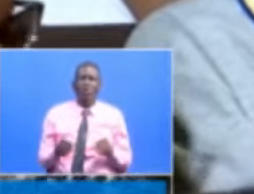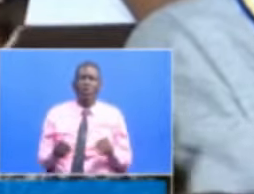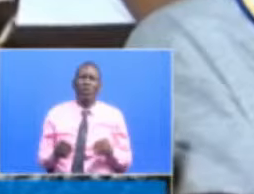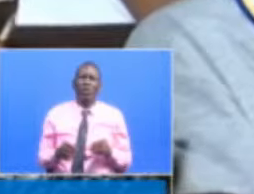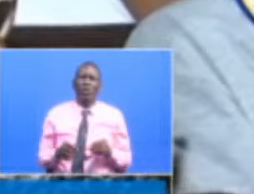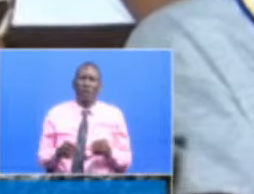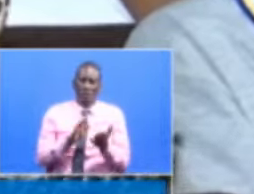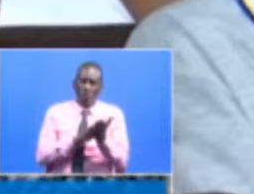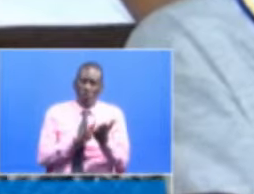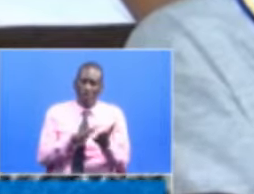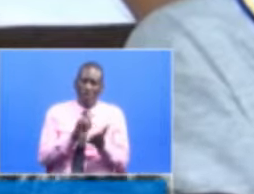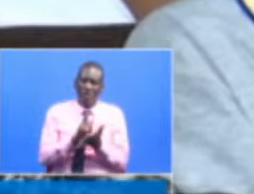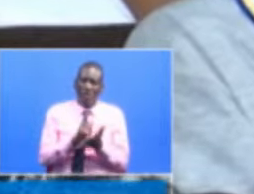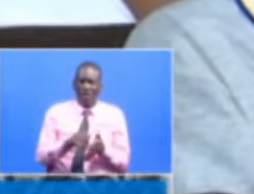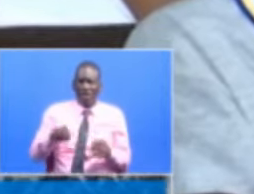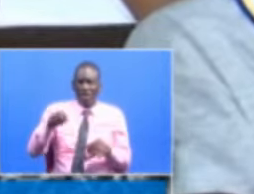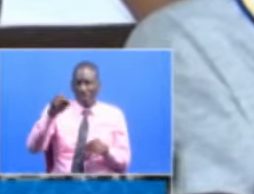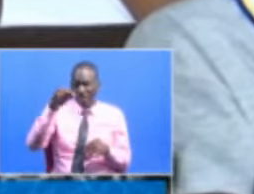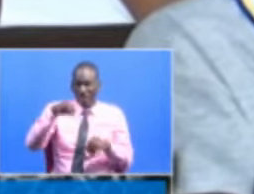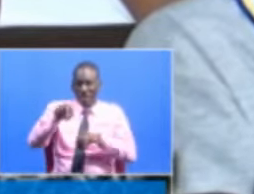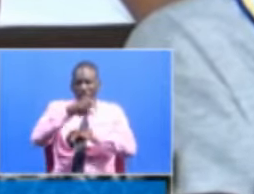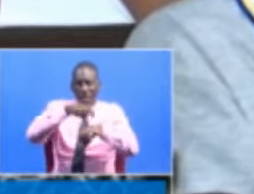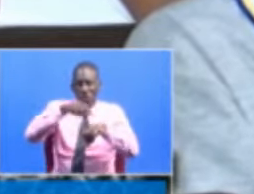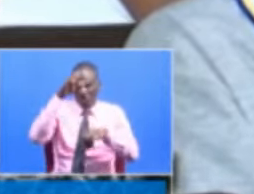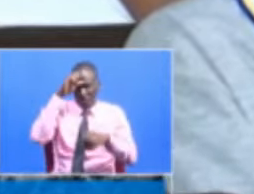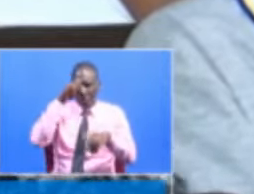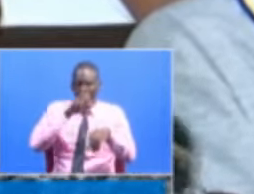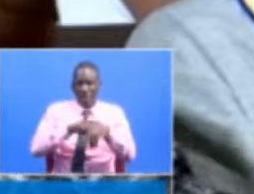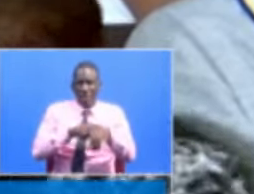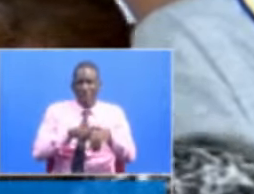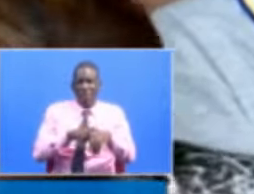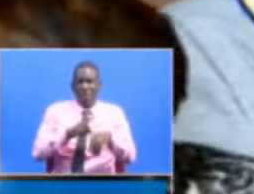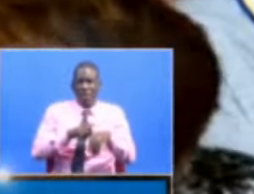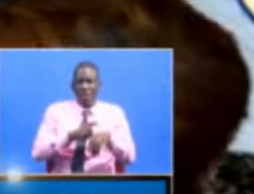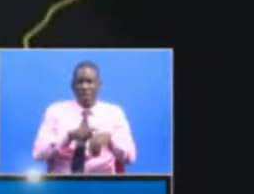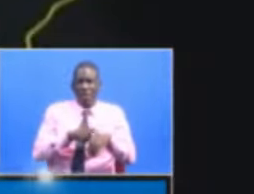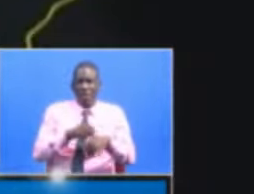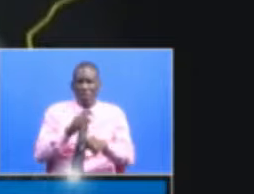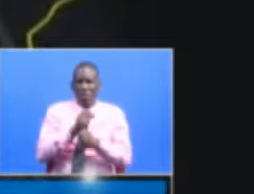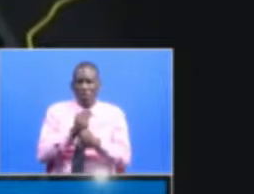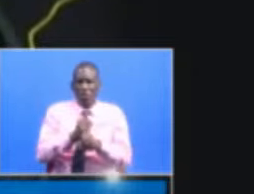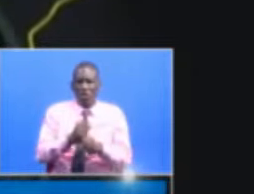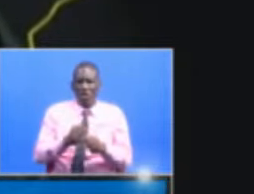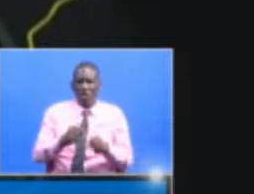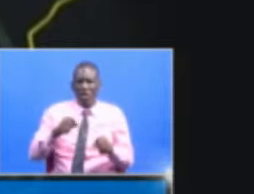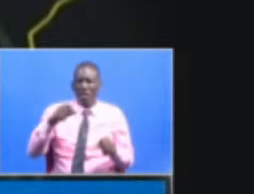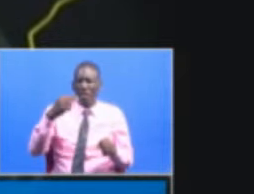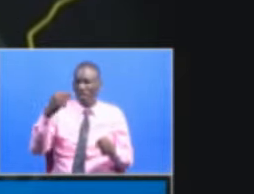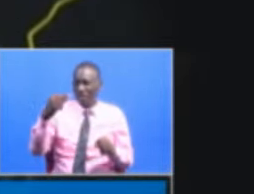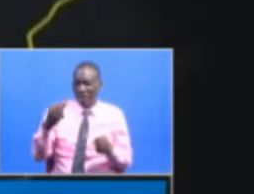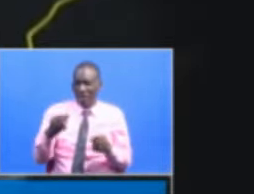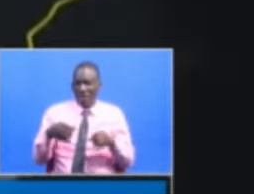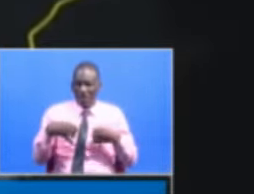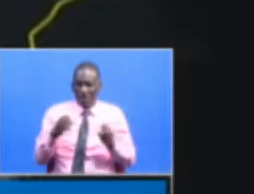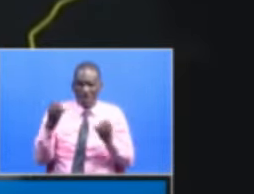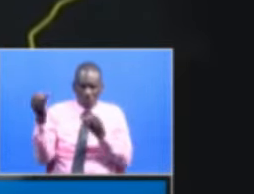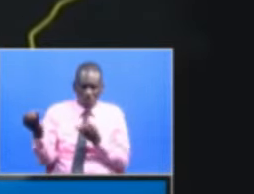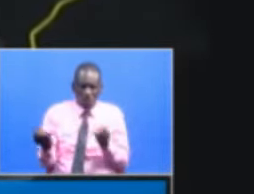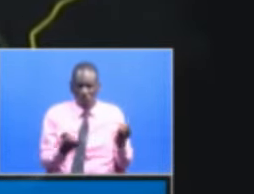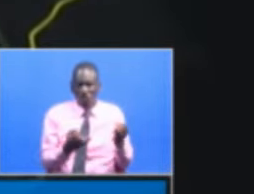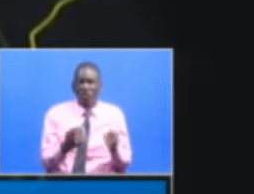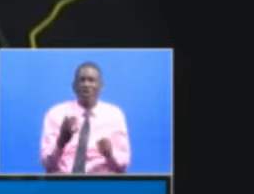kwamba serikali la kitaifa wakati walipokuwa wanafanya greening walikuwa wanajaribu kuintroduce species ambayo